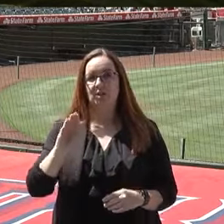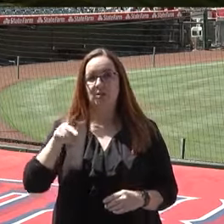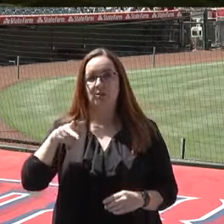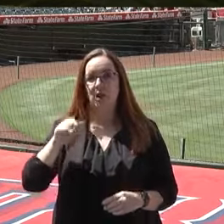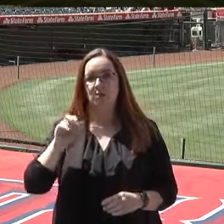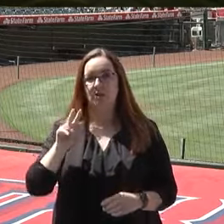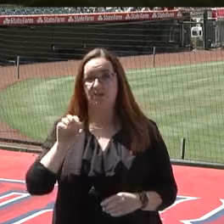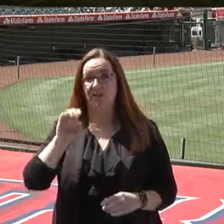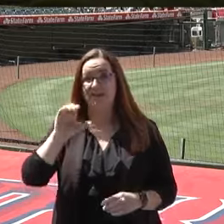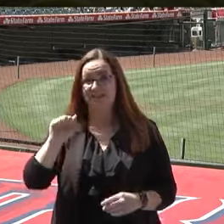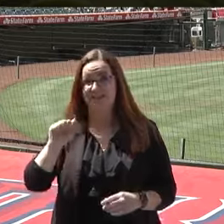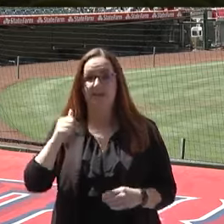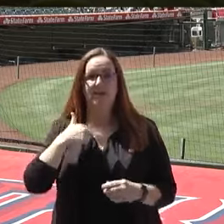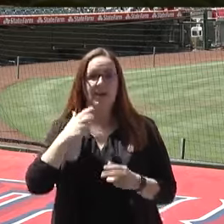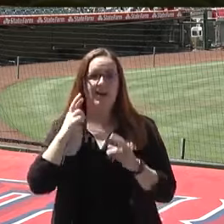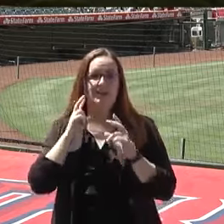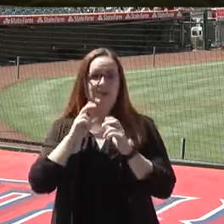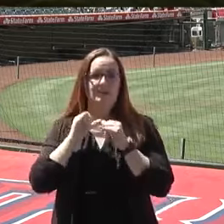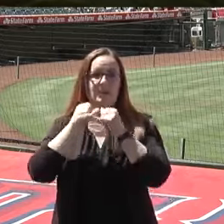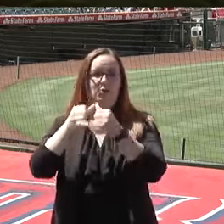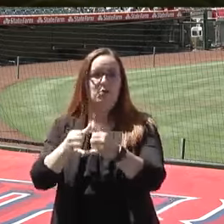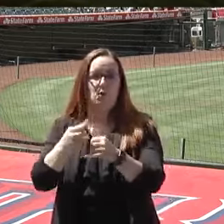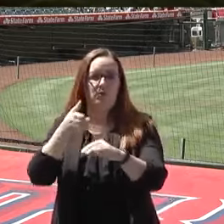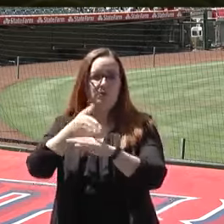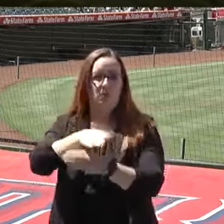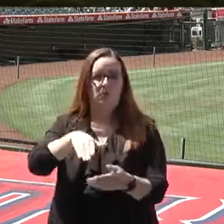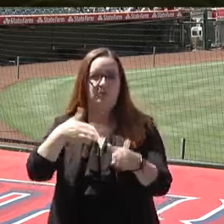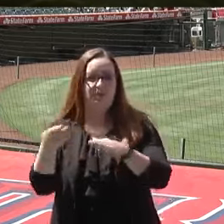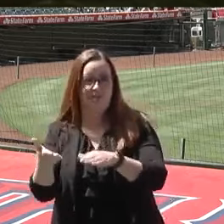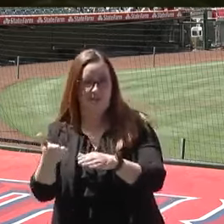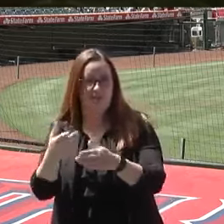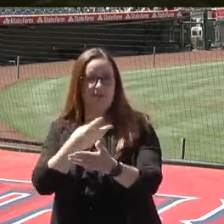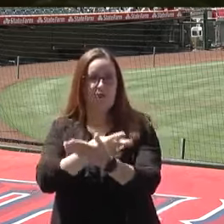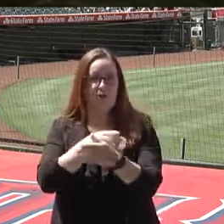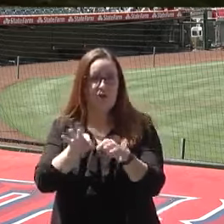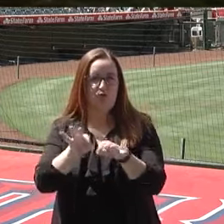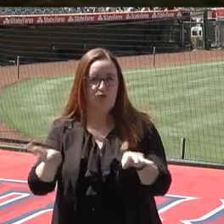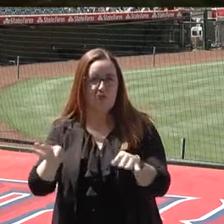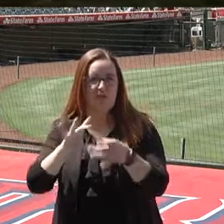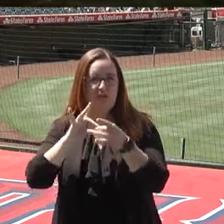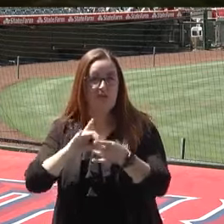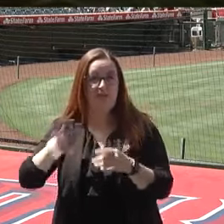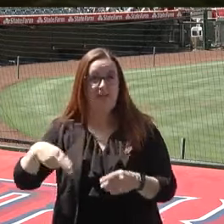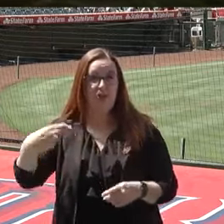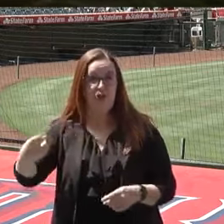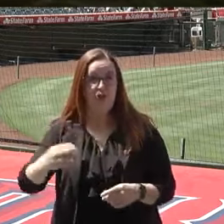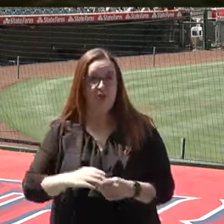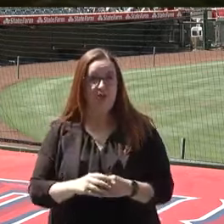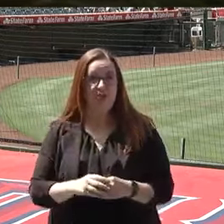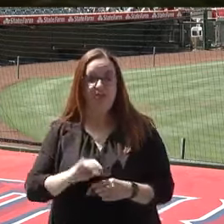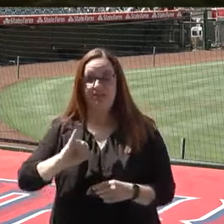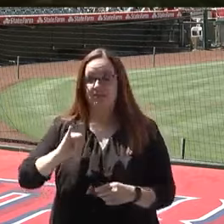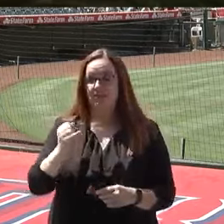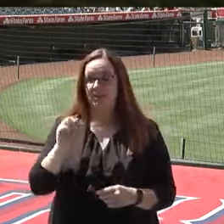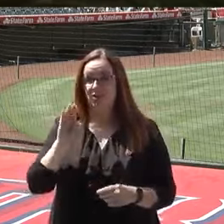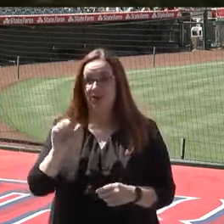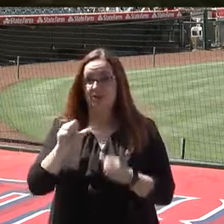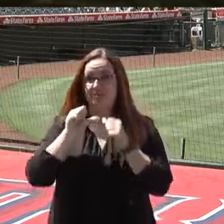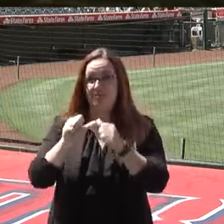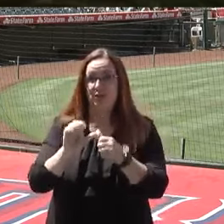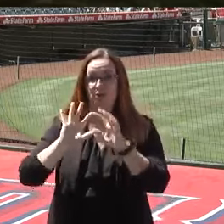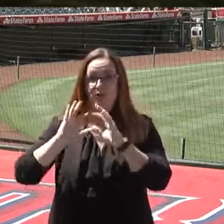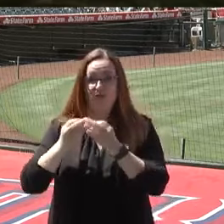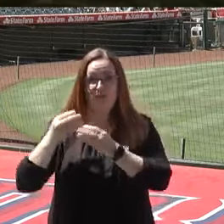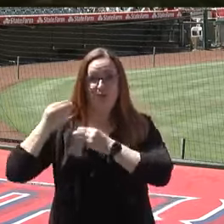being awarded a posthumous Bachelor of Arts degree in history. Jacob continues the family tradition.